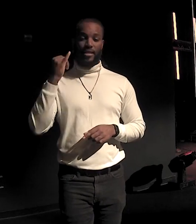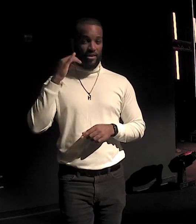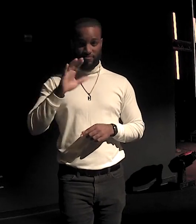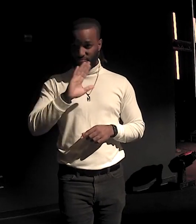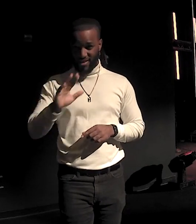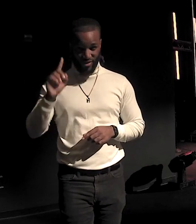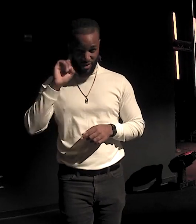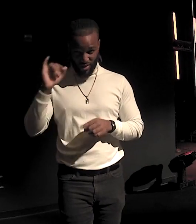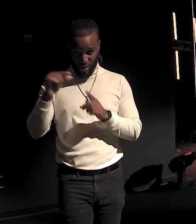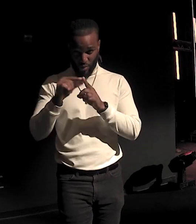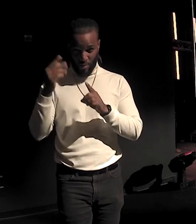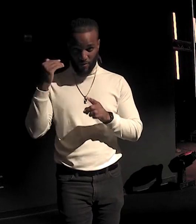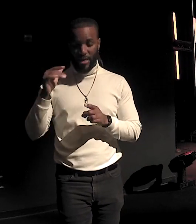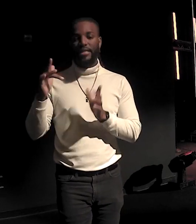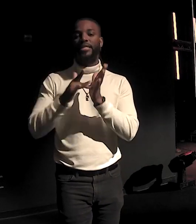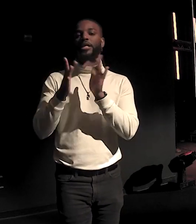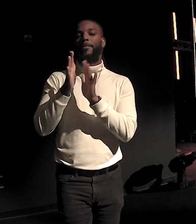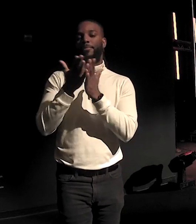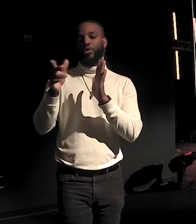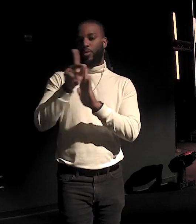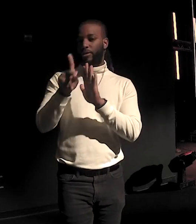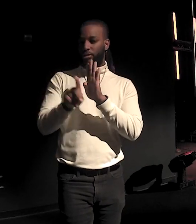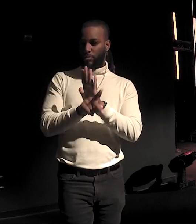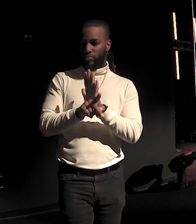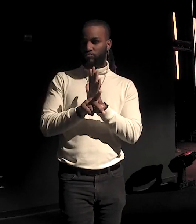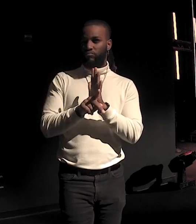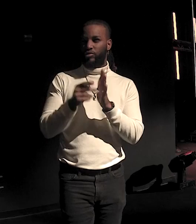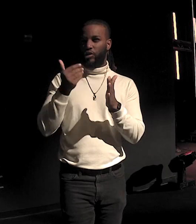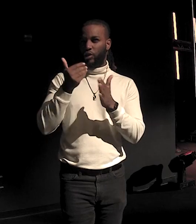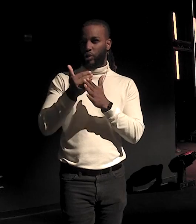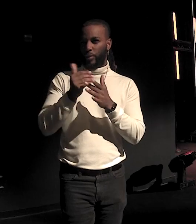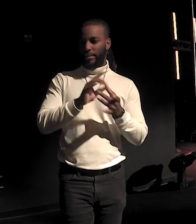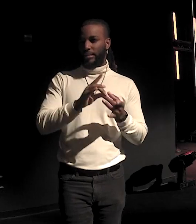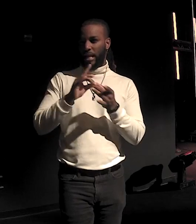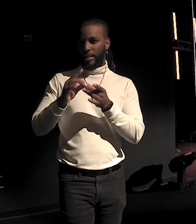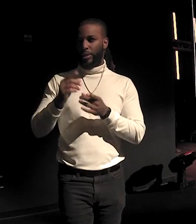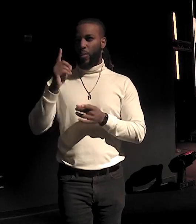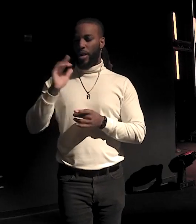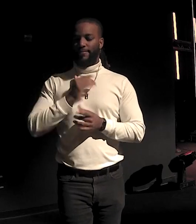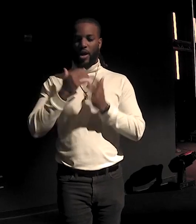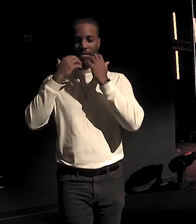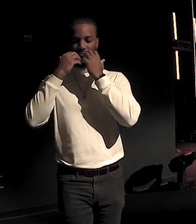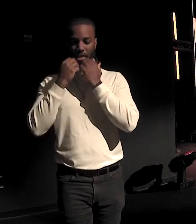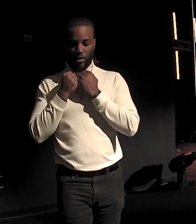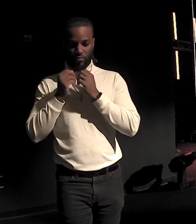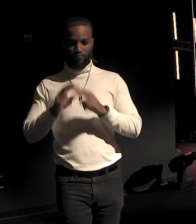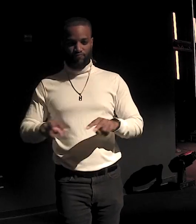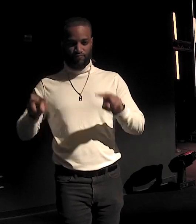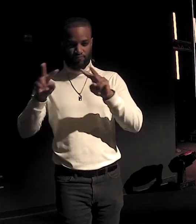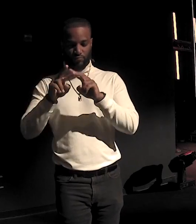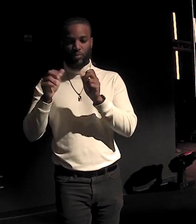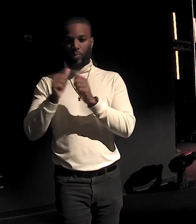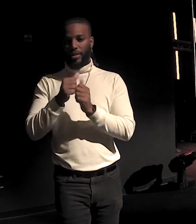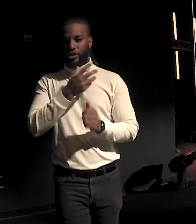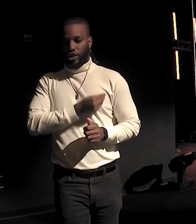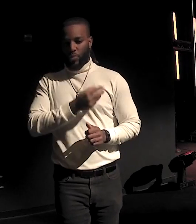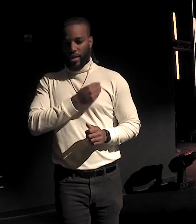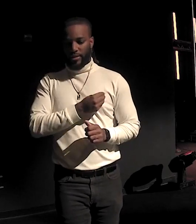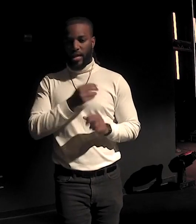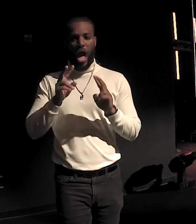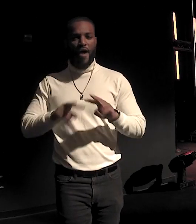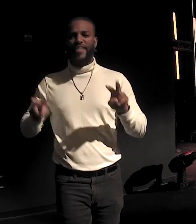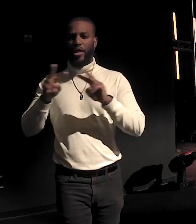it before, it's a biblical principle closely tied to one of our values around generosity. And our value is